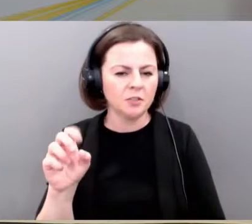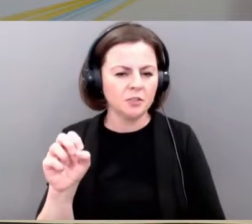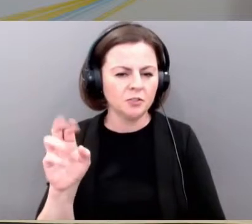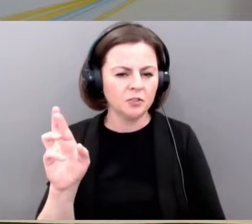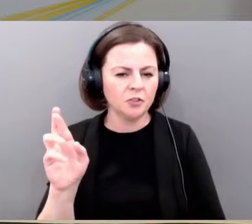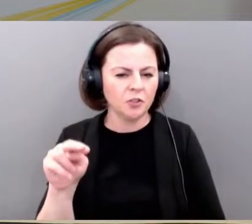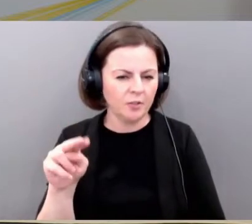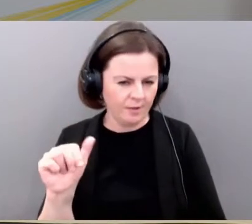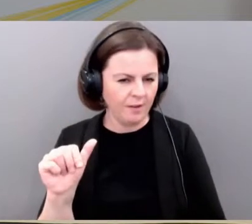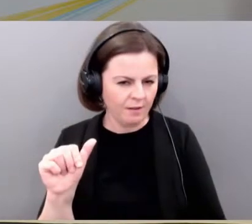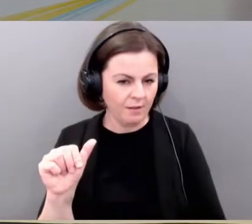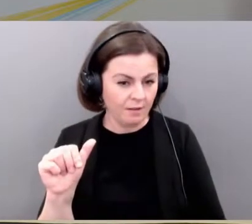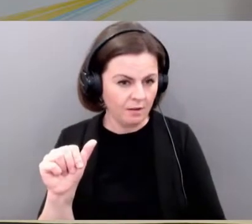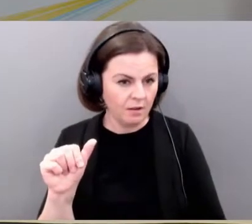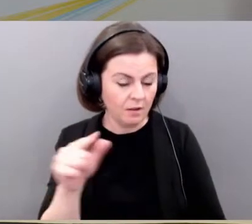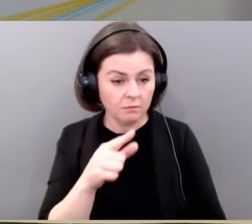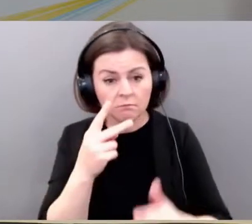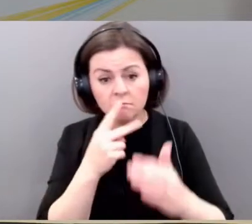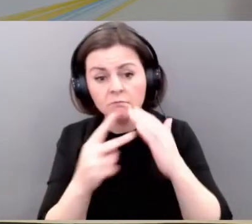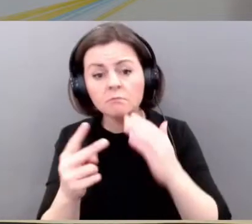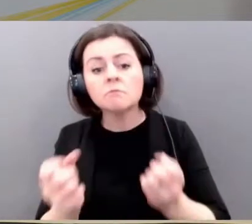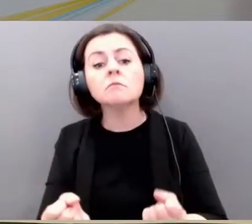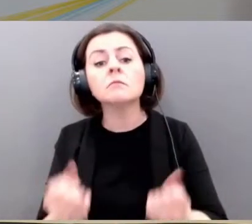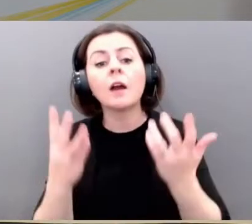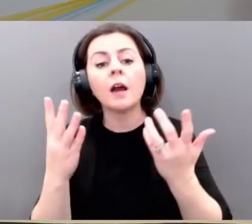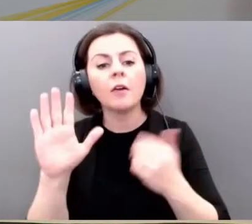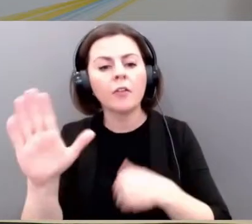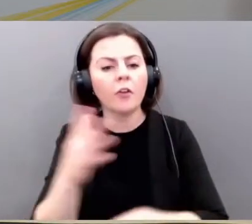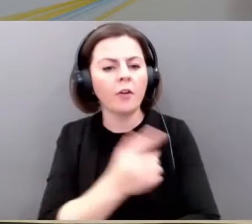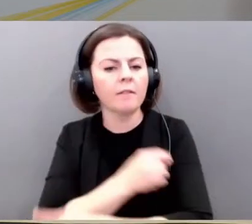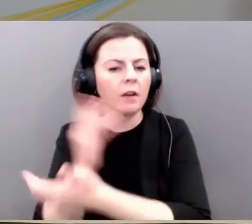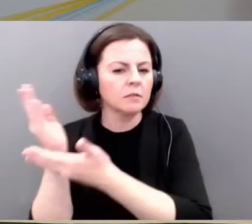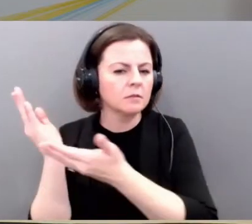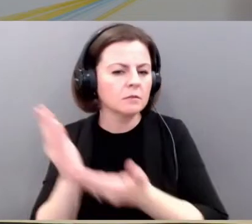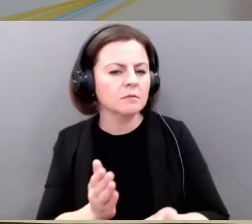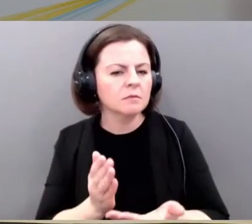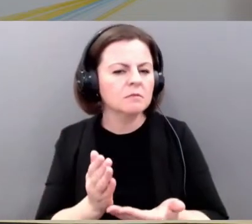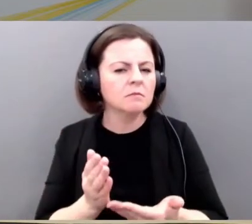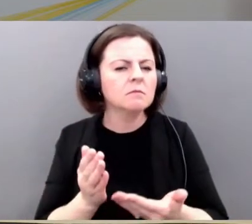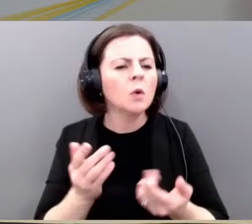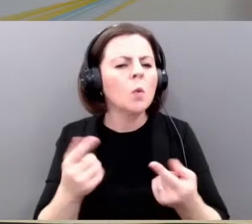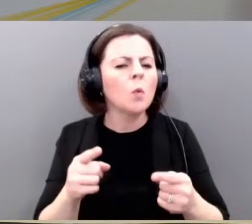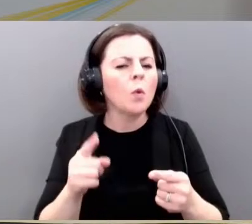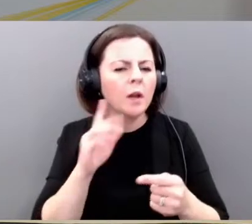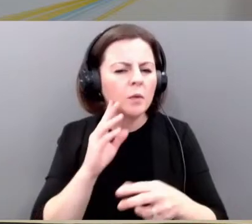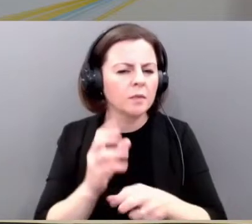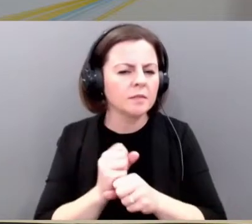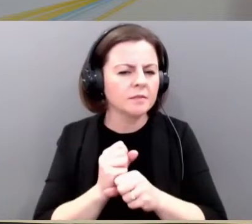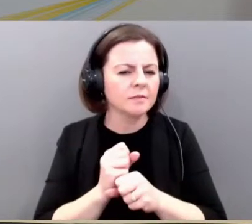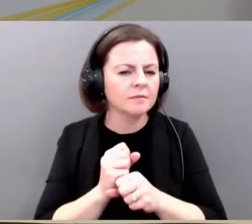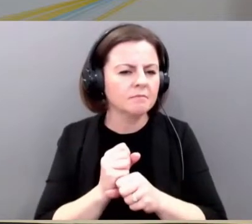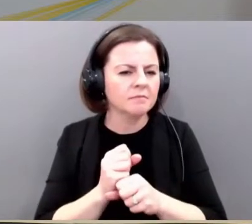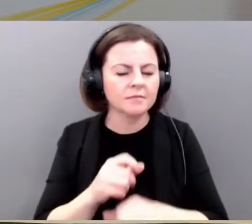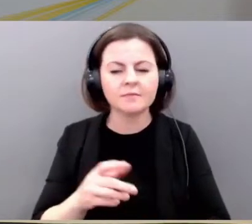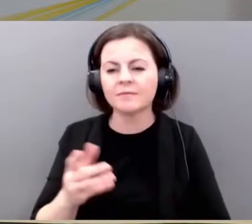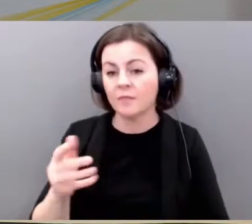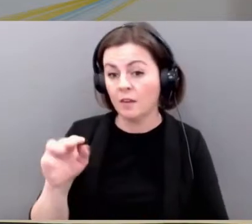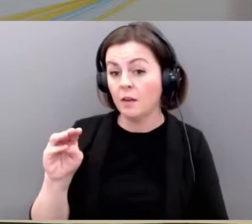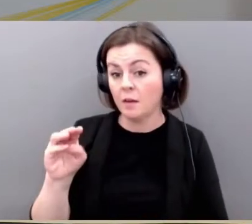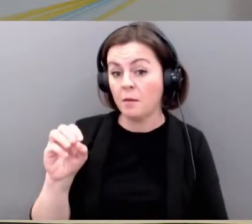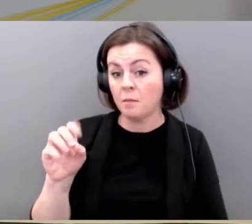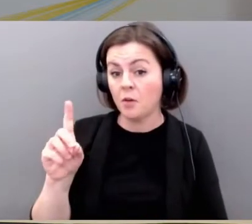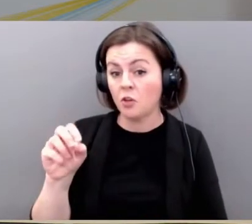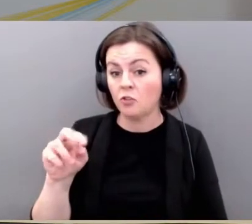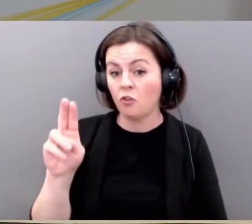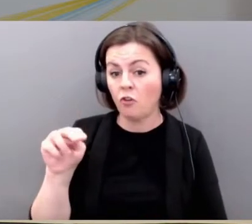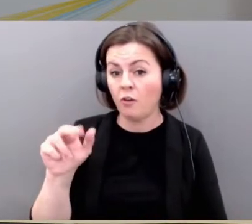many doses of that we'll be getting and when we can maybe expect that to arrive. So we, of course, Moderna has not yet received